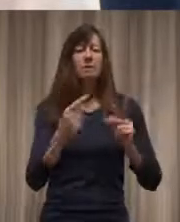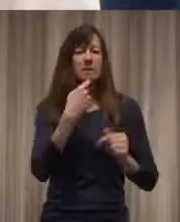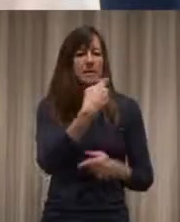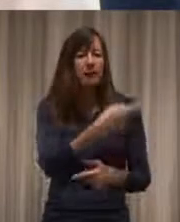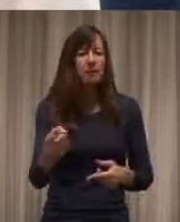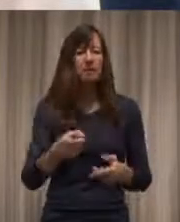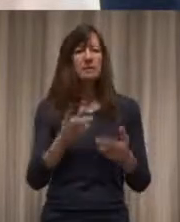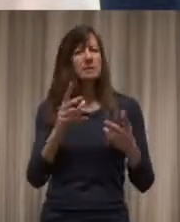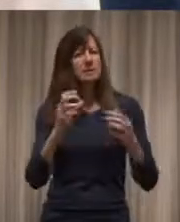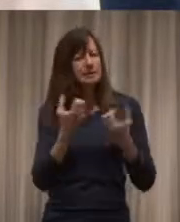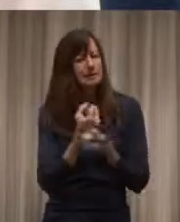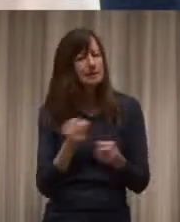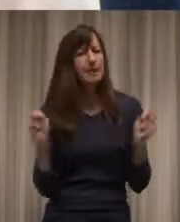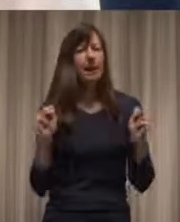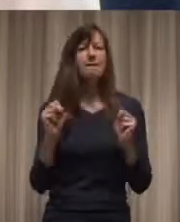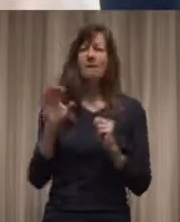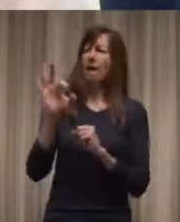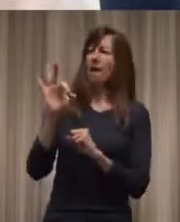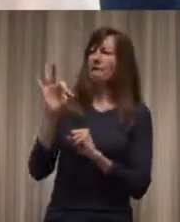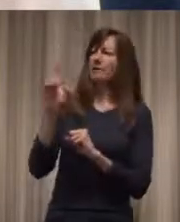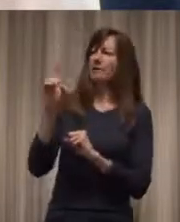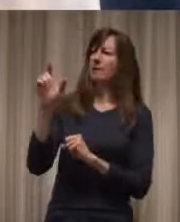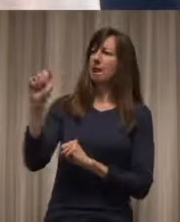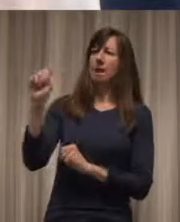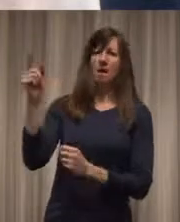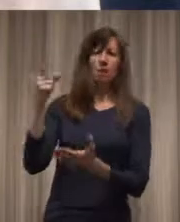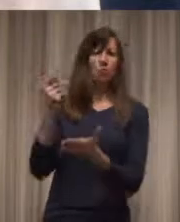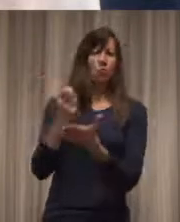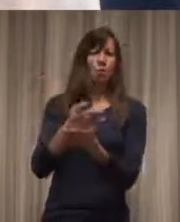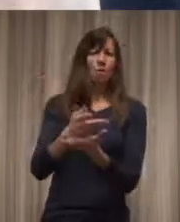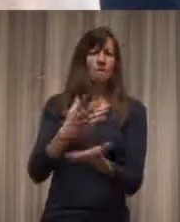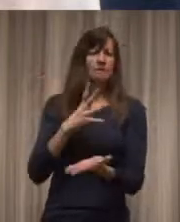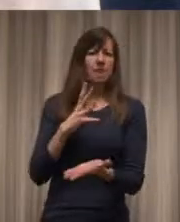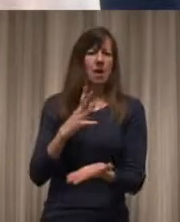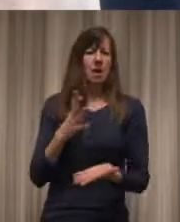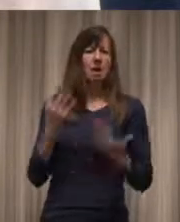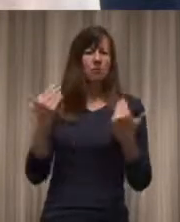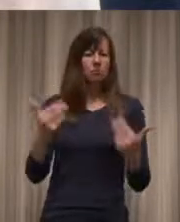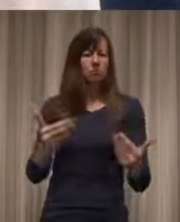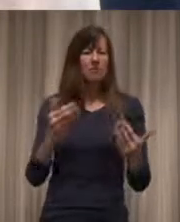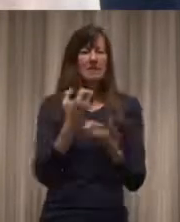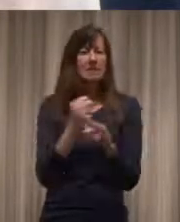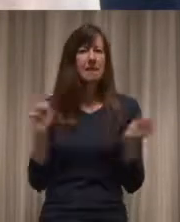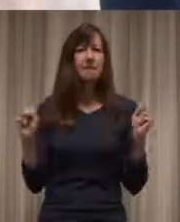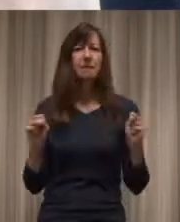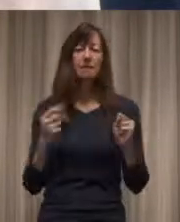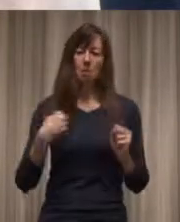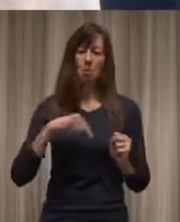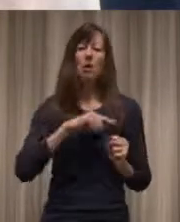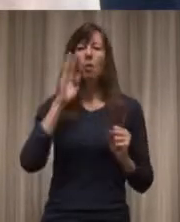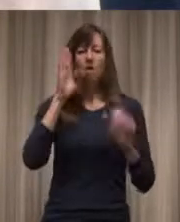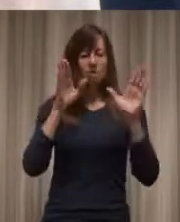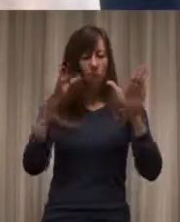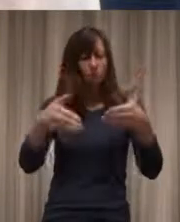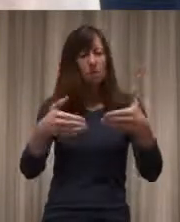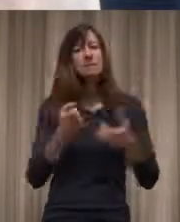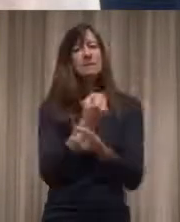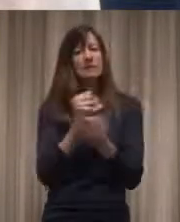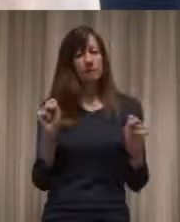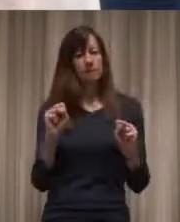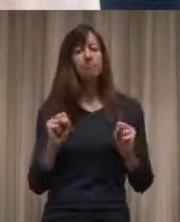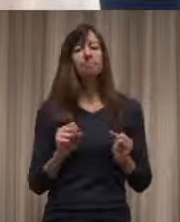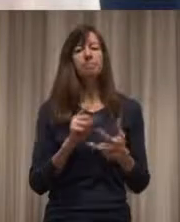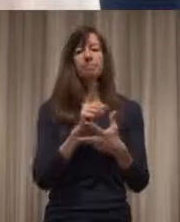approvals and everything to this point leads us to believe that, but we are continue to focus and will continue to focus on safety. The